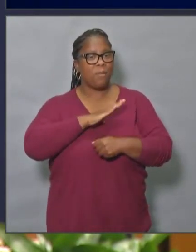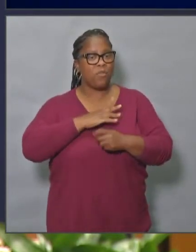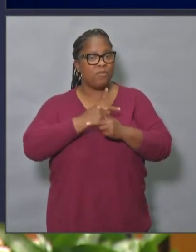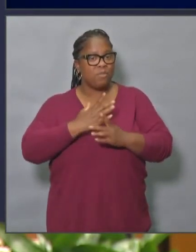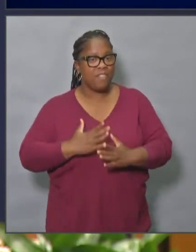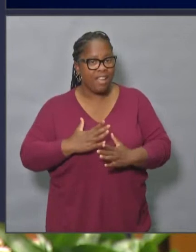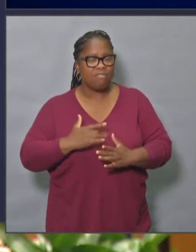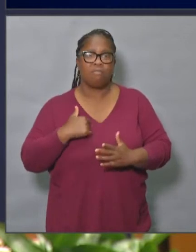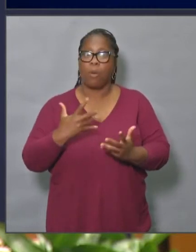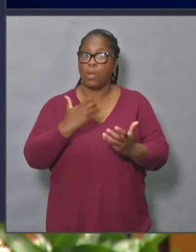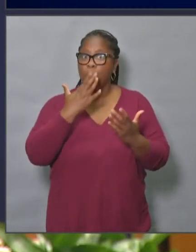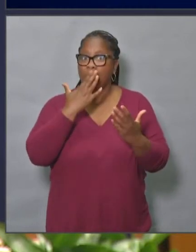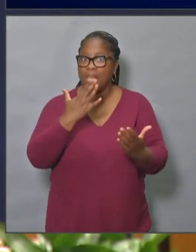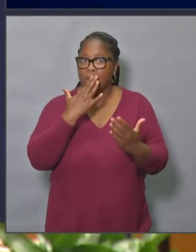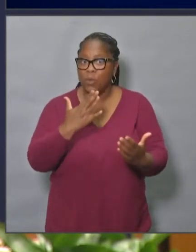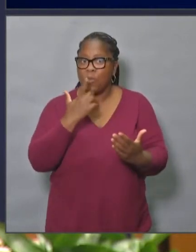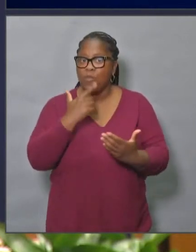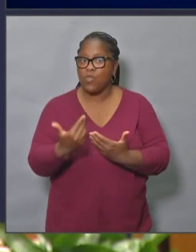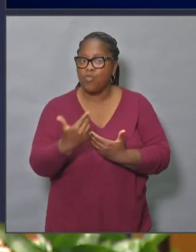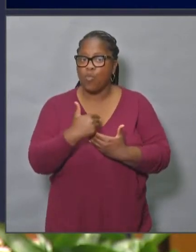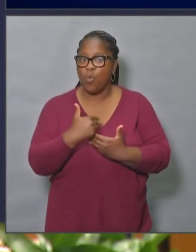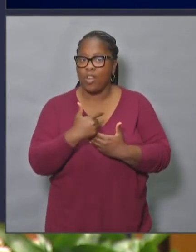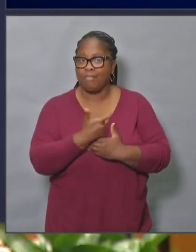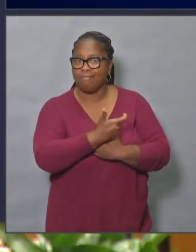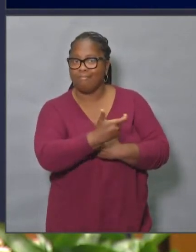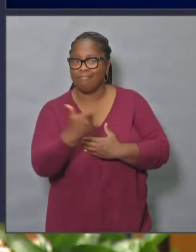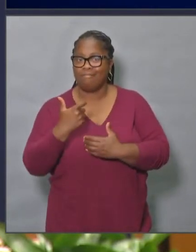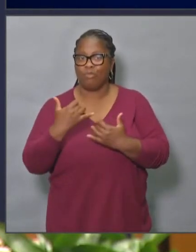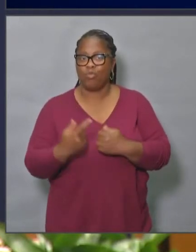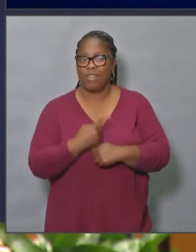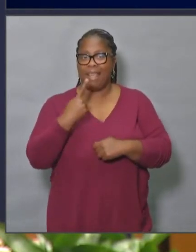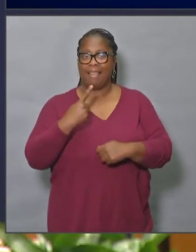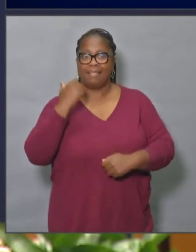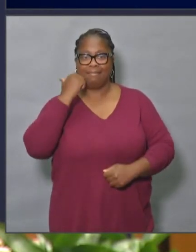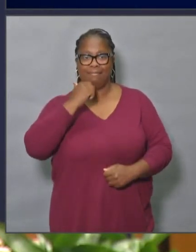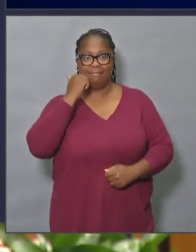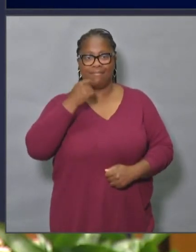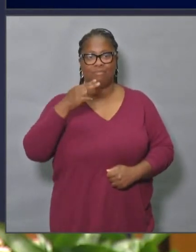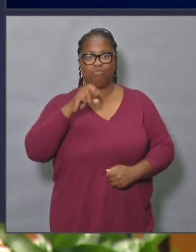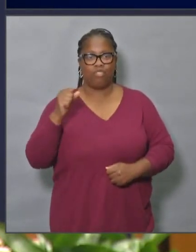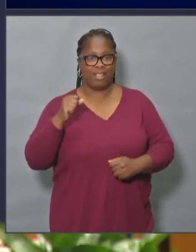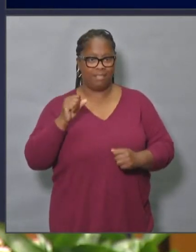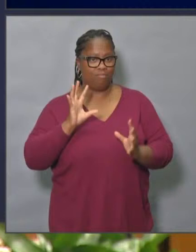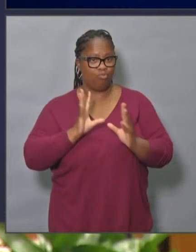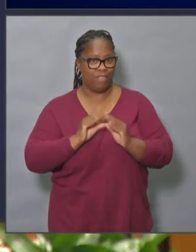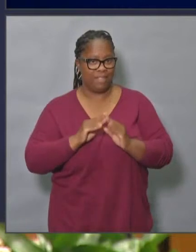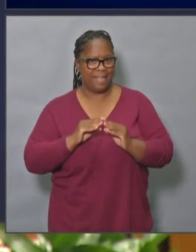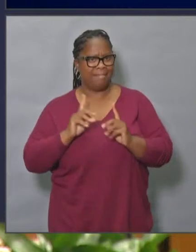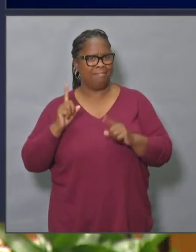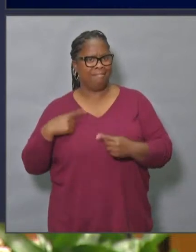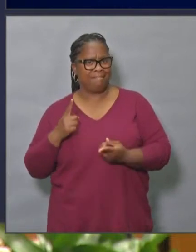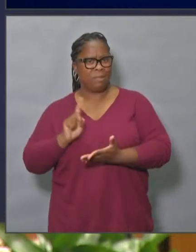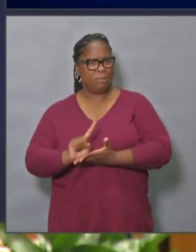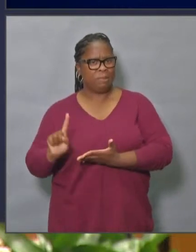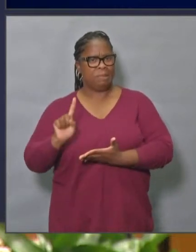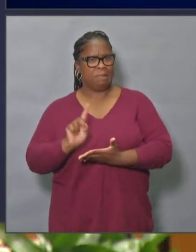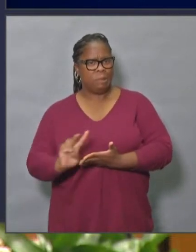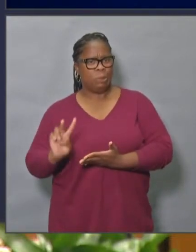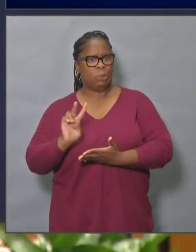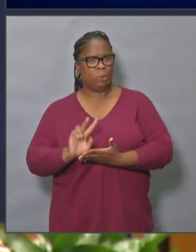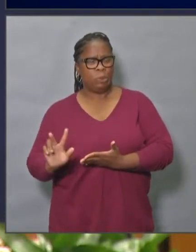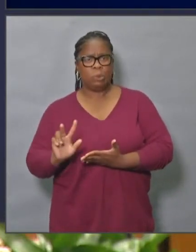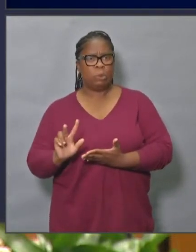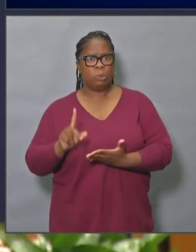want to thank you for joining us on today's daily press briefing. In the last several weeks, as you know, we've seen an